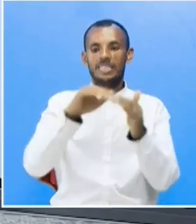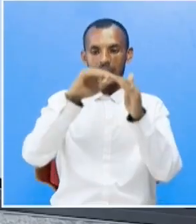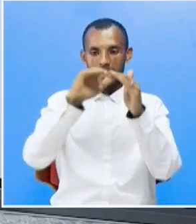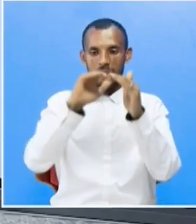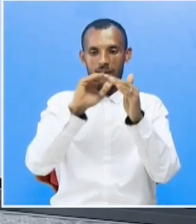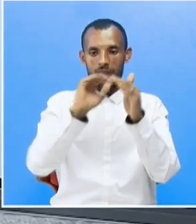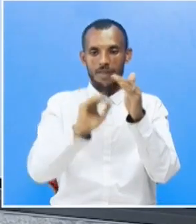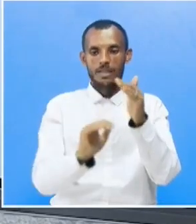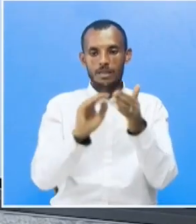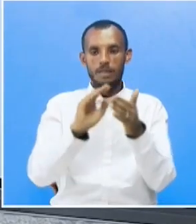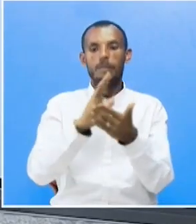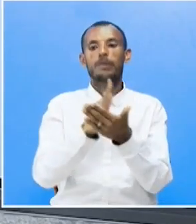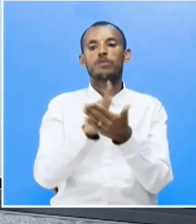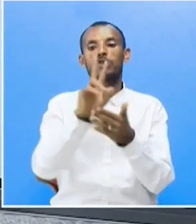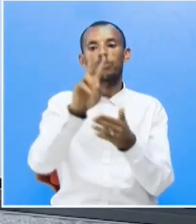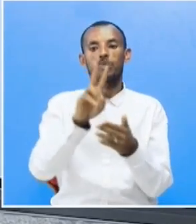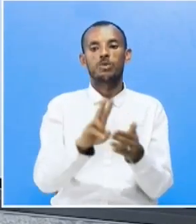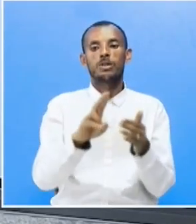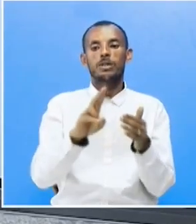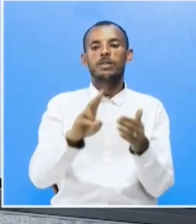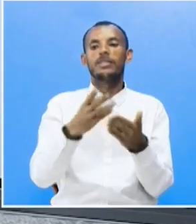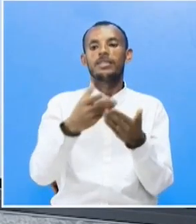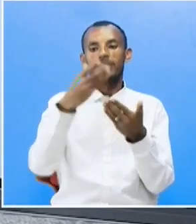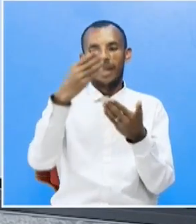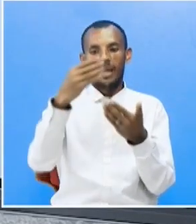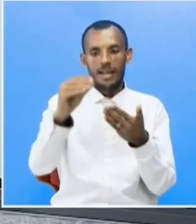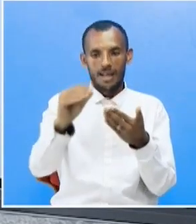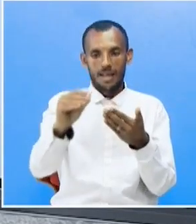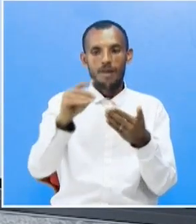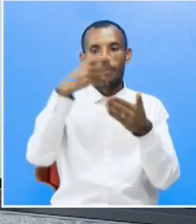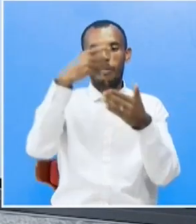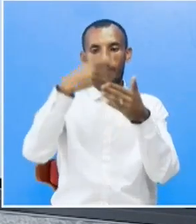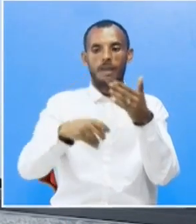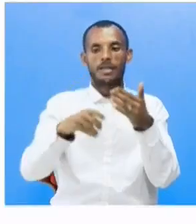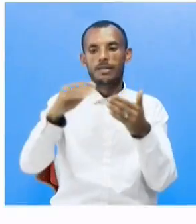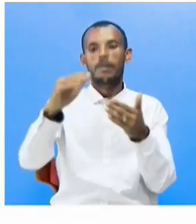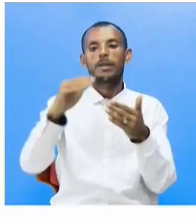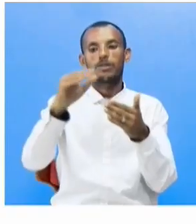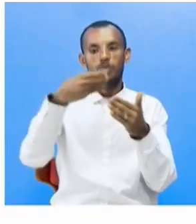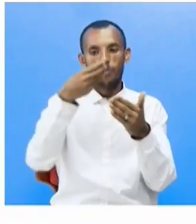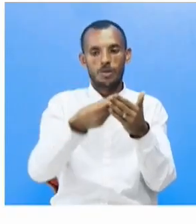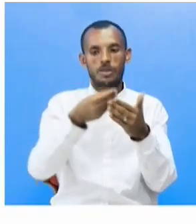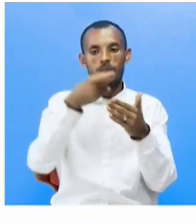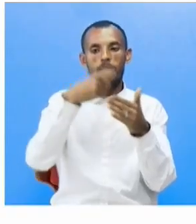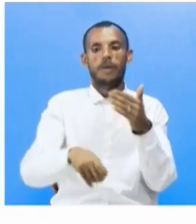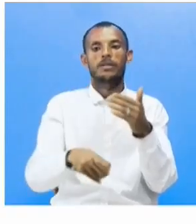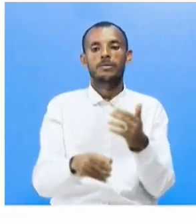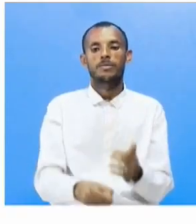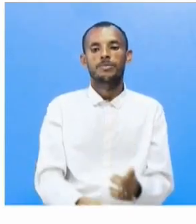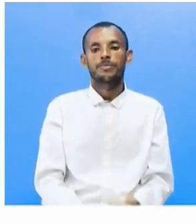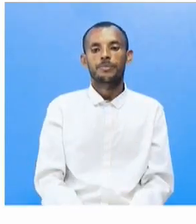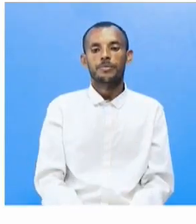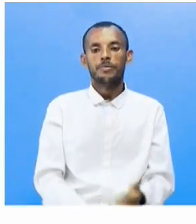two, selling price minus cost price. Again, the fourth